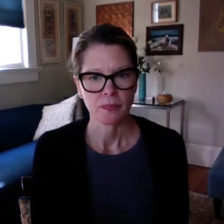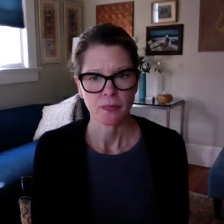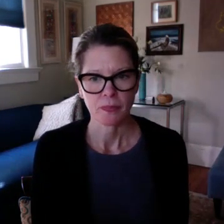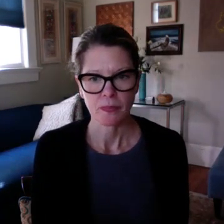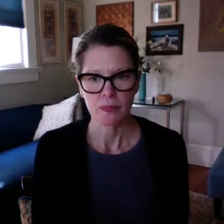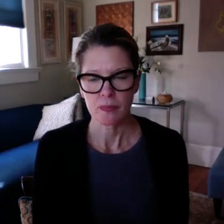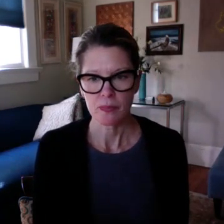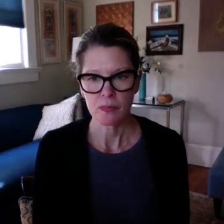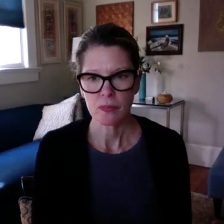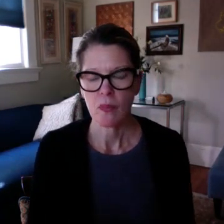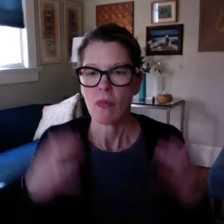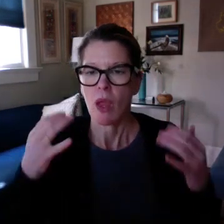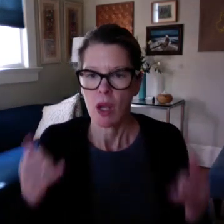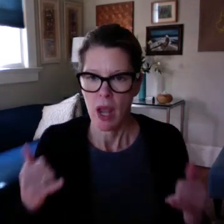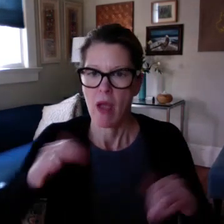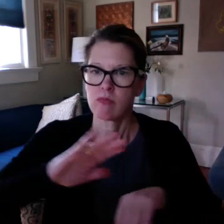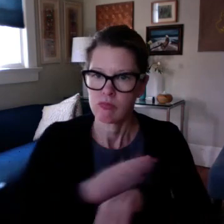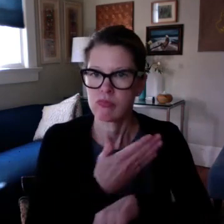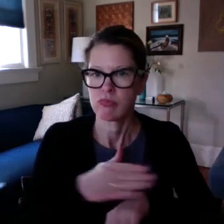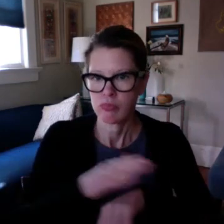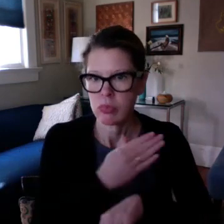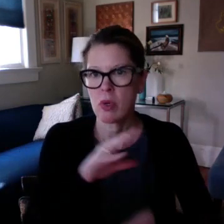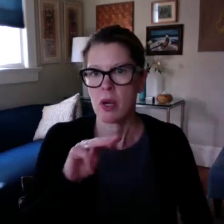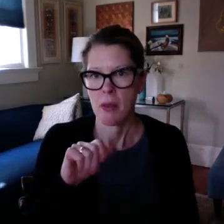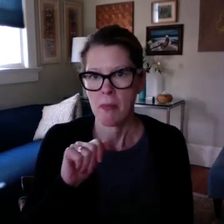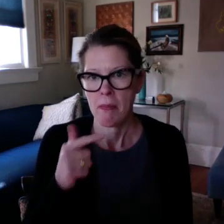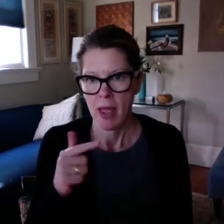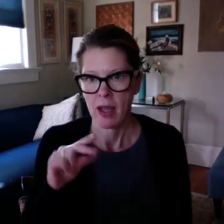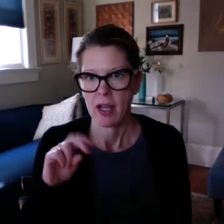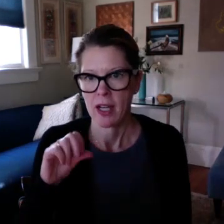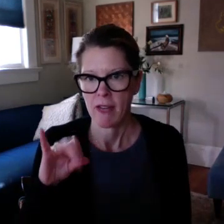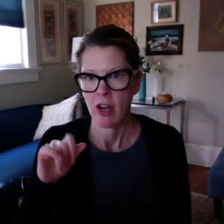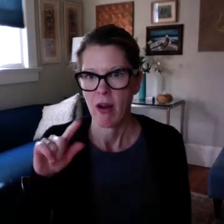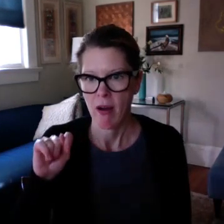Will you please join me in the Magnificat on page 119?